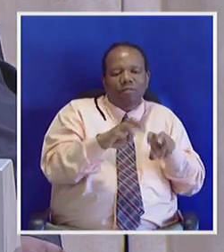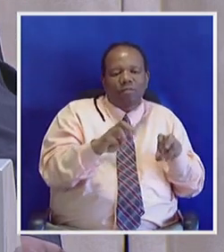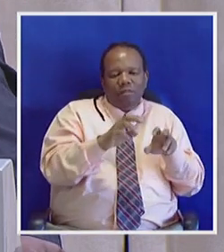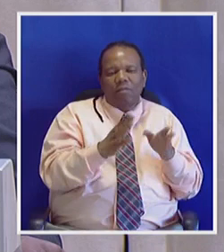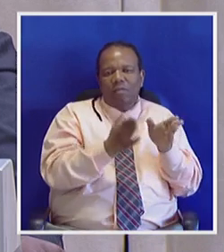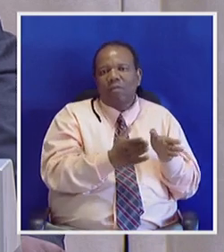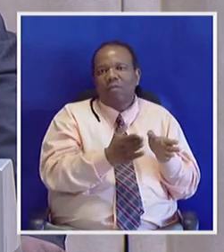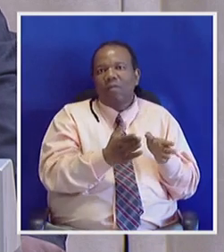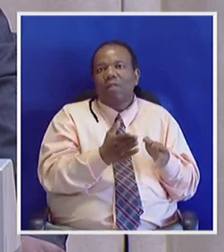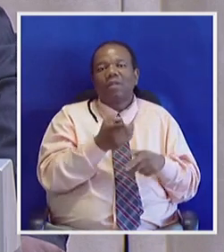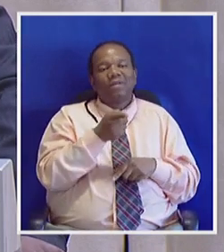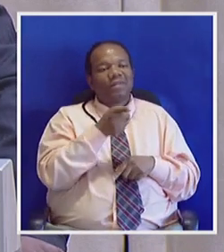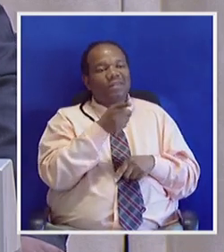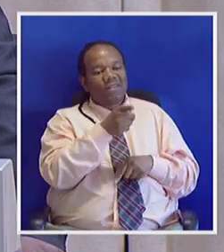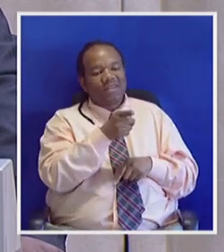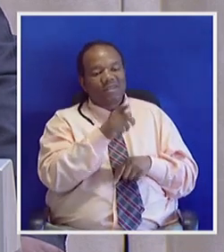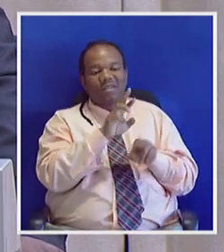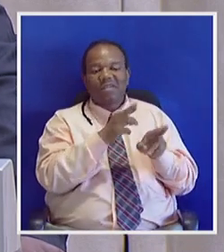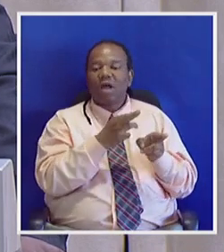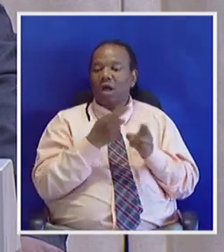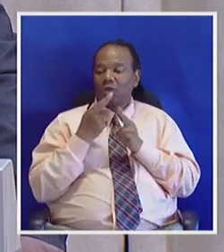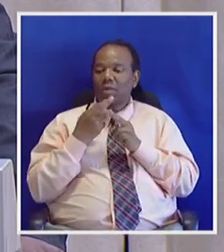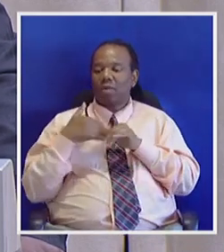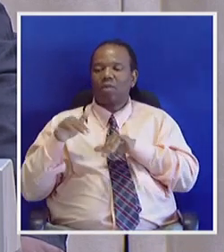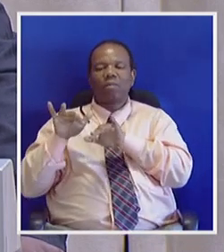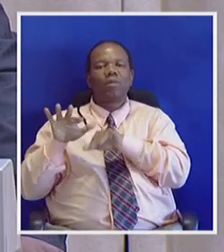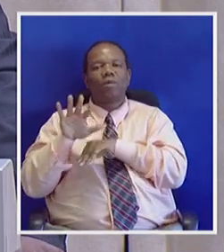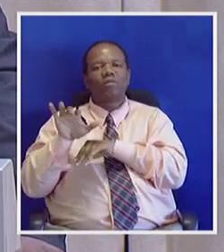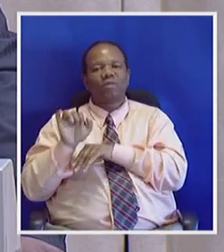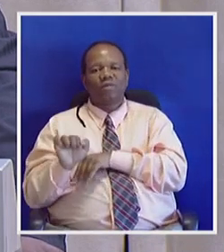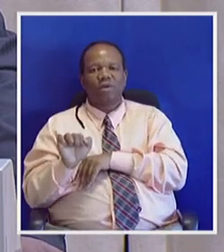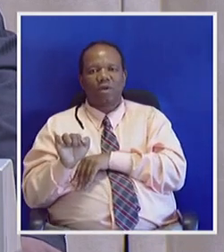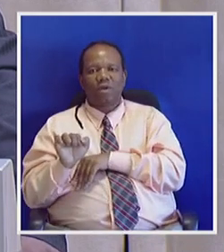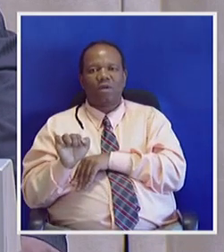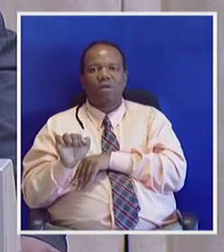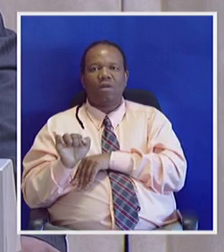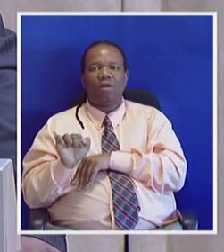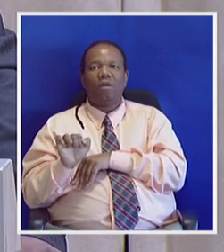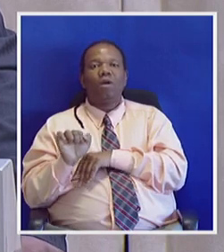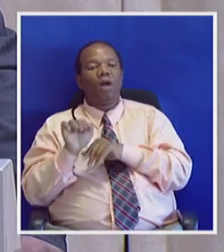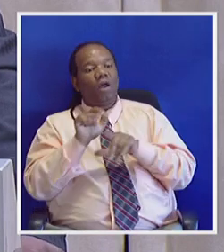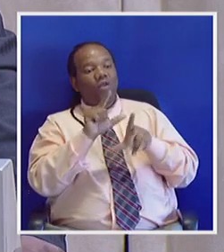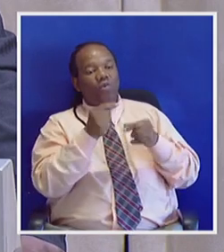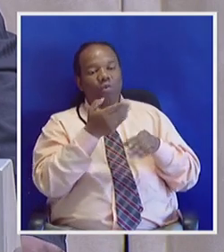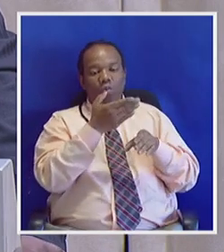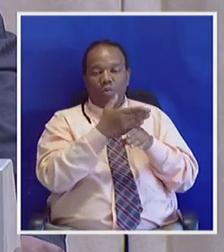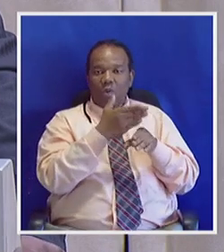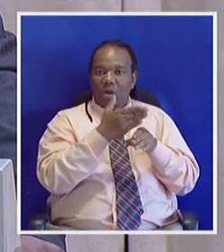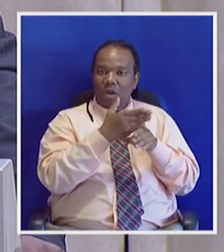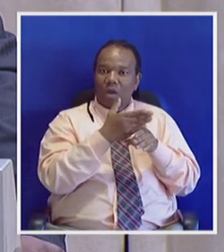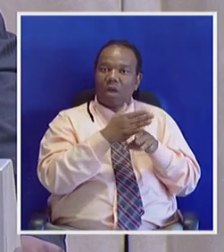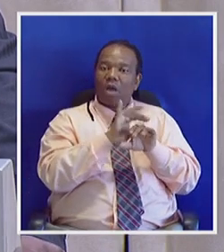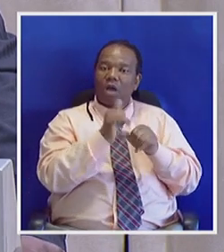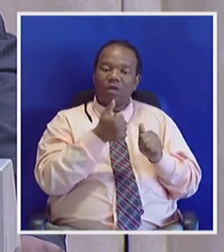all, they are accountable to us as the people of South Africa to do their work and to execute the